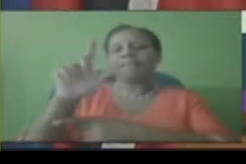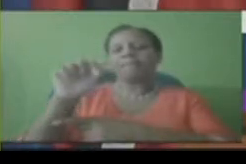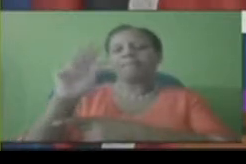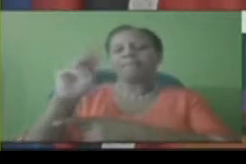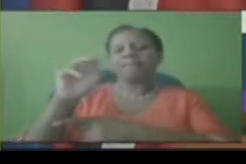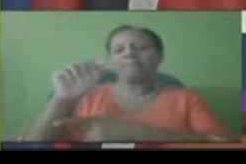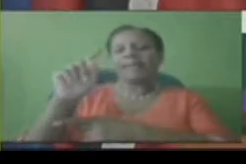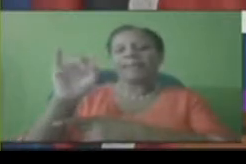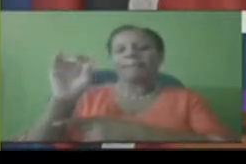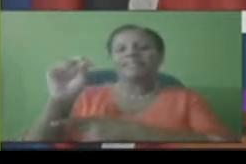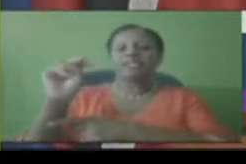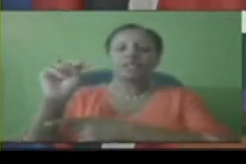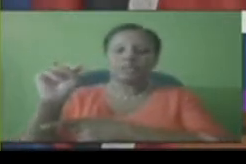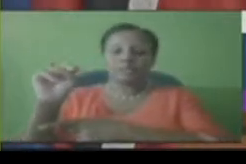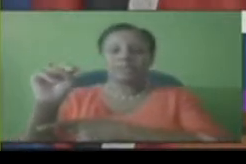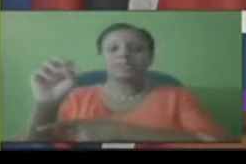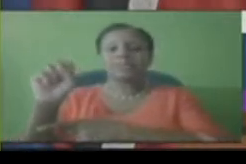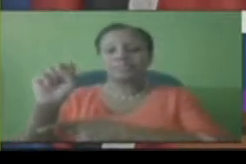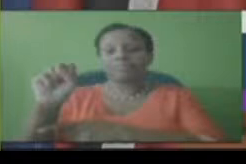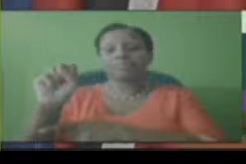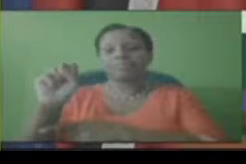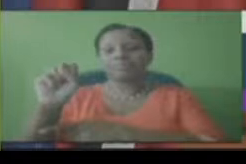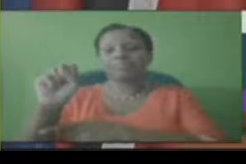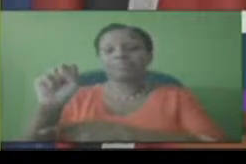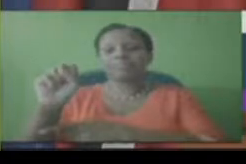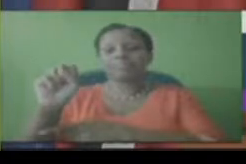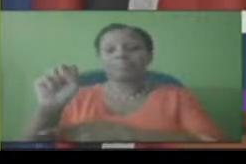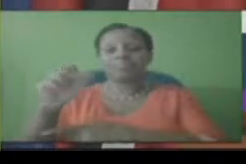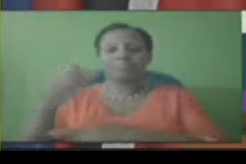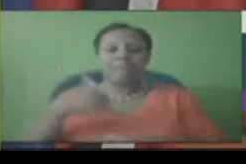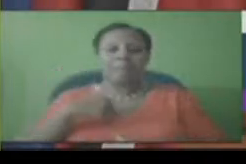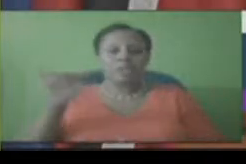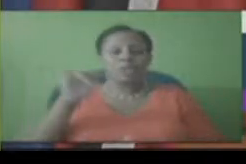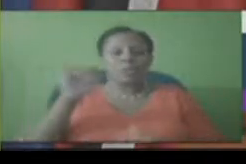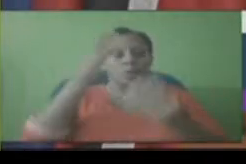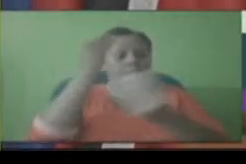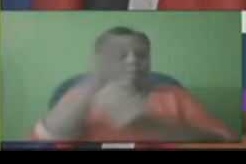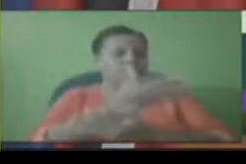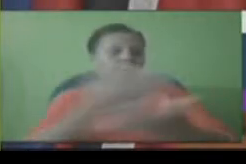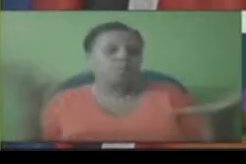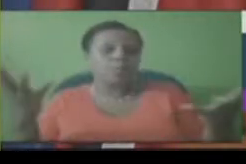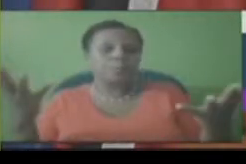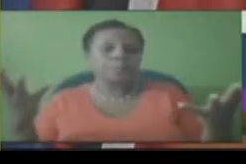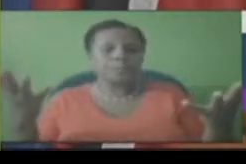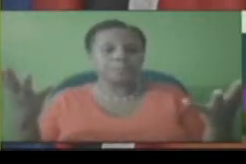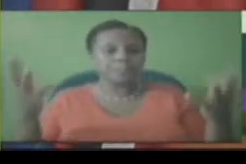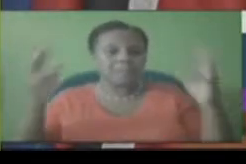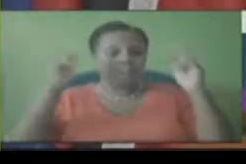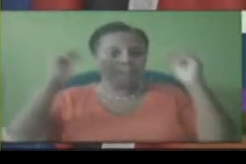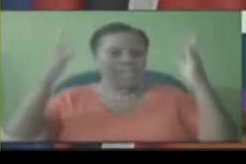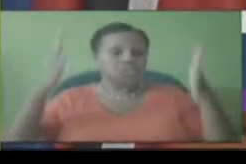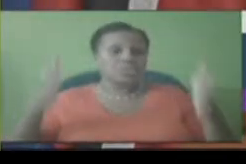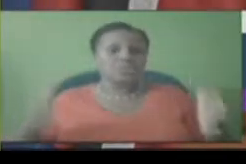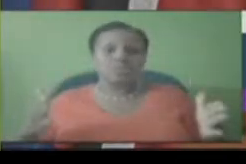to remind that the ministry further advises the public that the following drugs